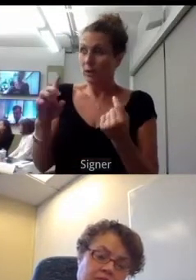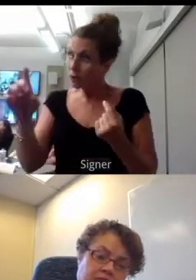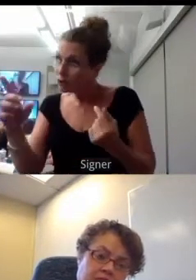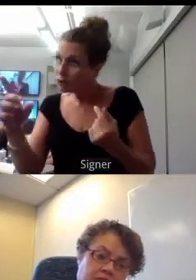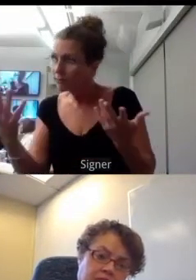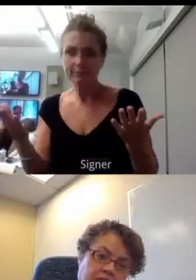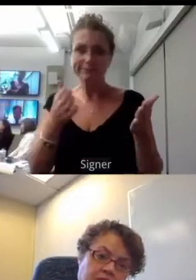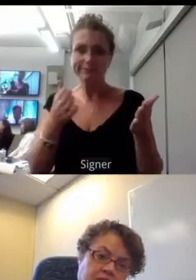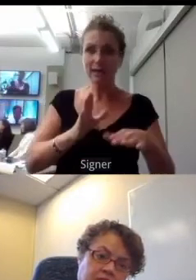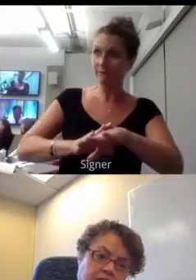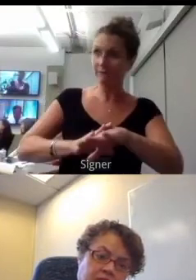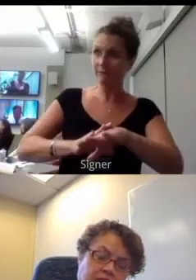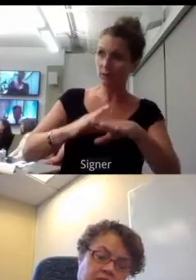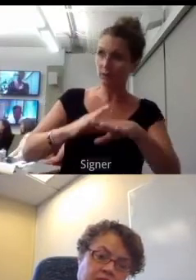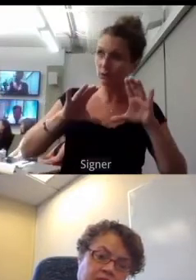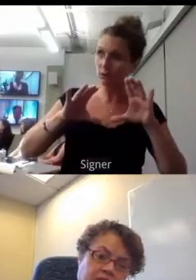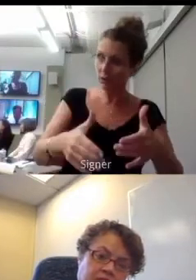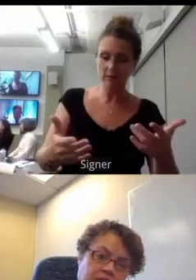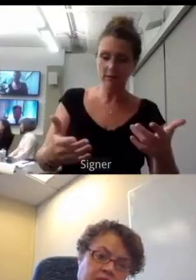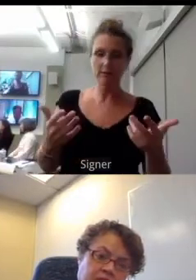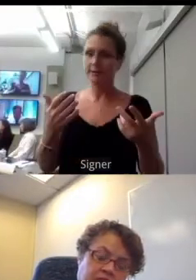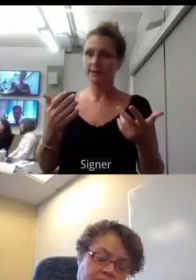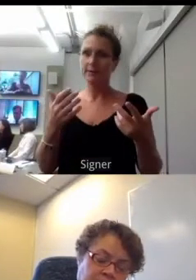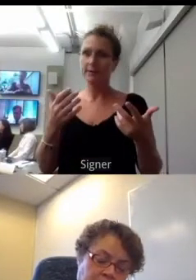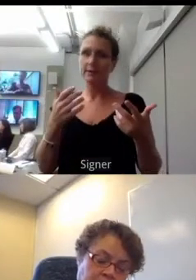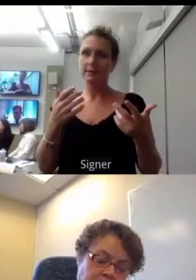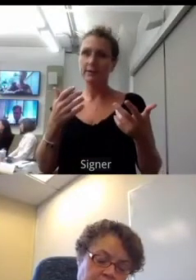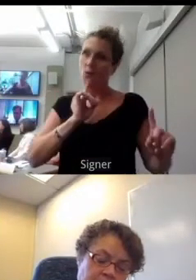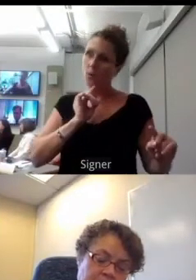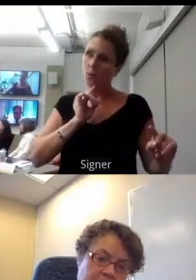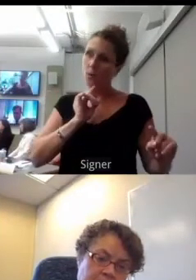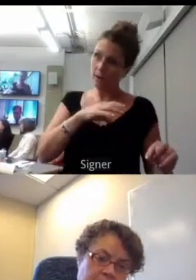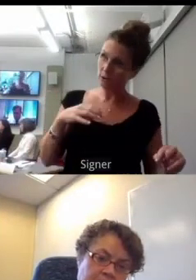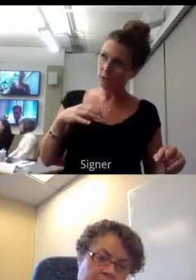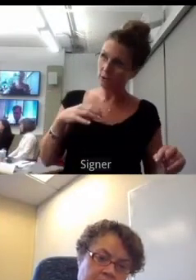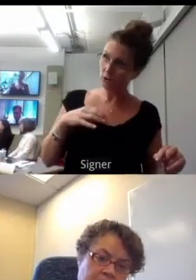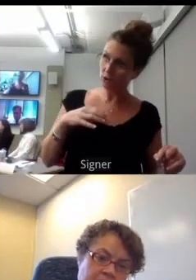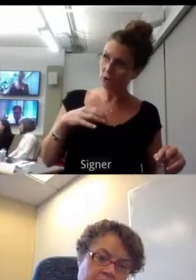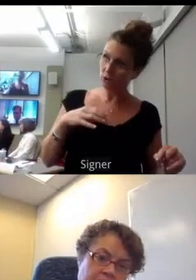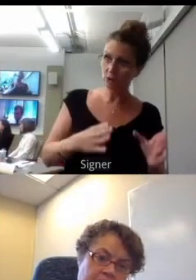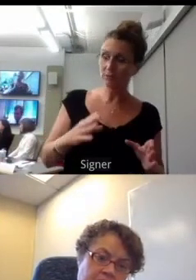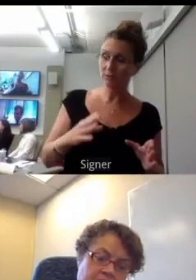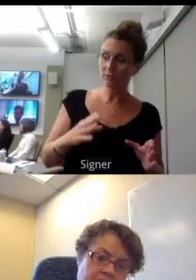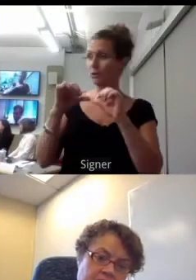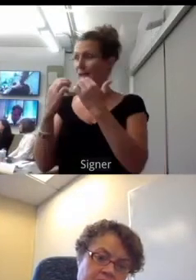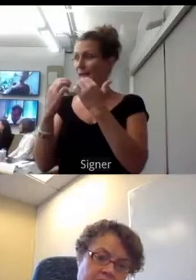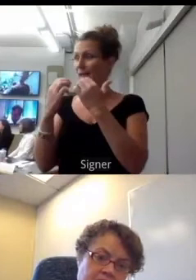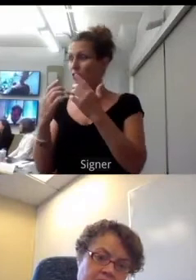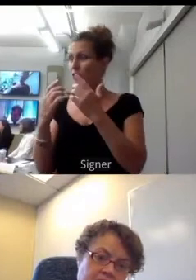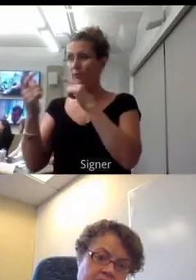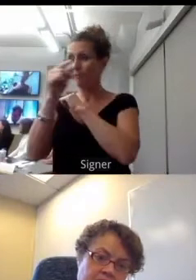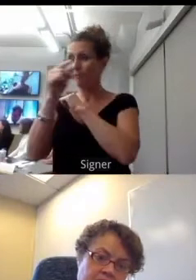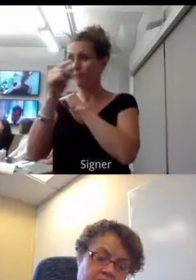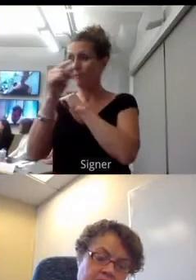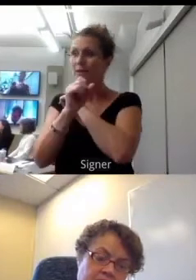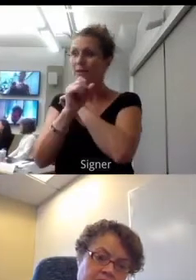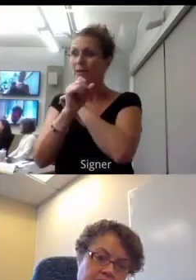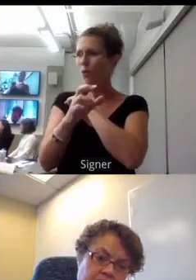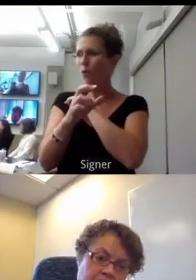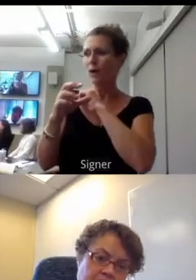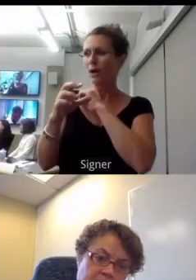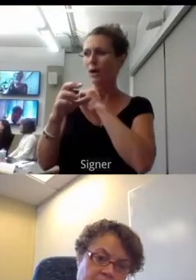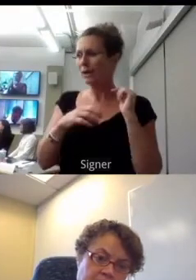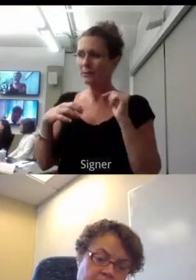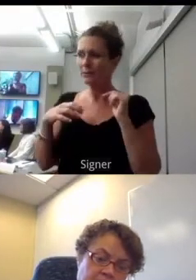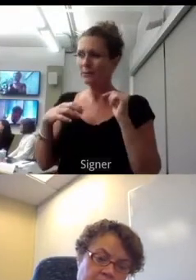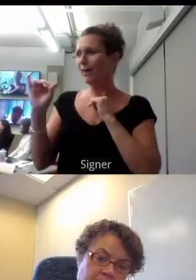in a reporting commissioner, whether it's an agent of Parliament commissioner or a commission-like structure like the Canadian Human Rights Commission? Is it